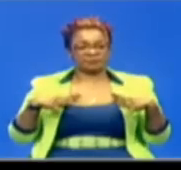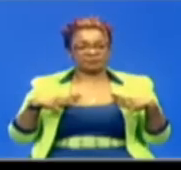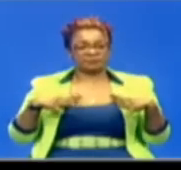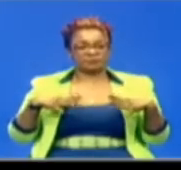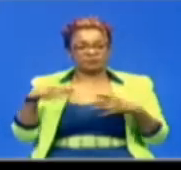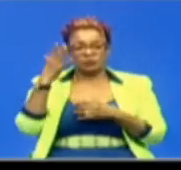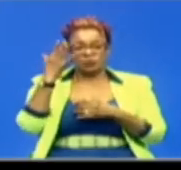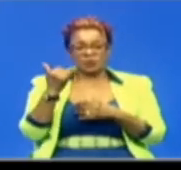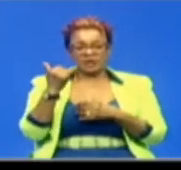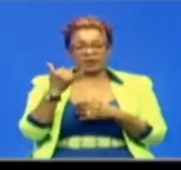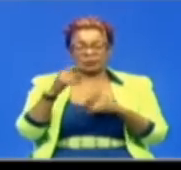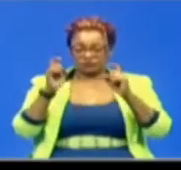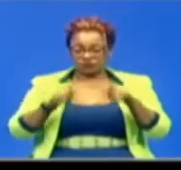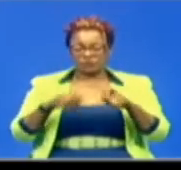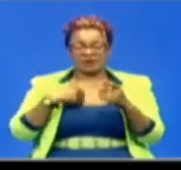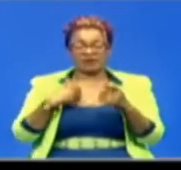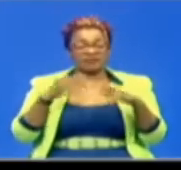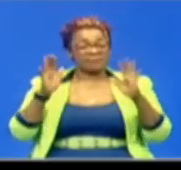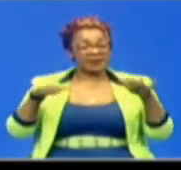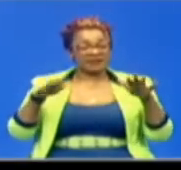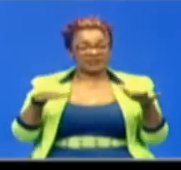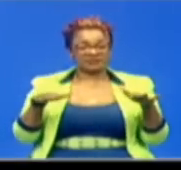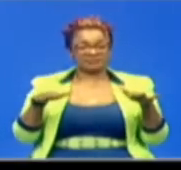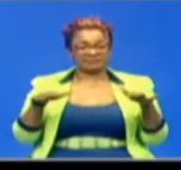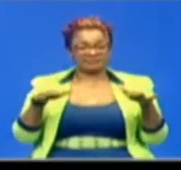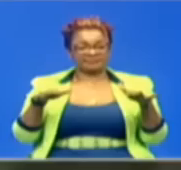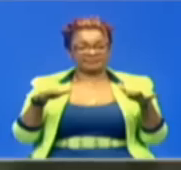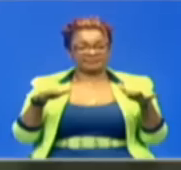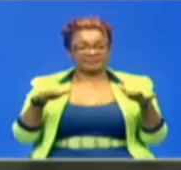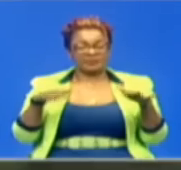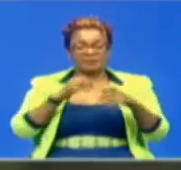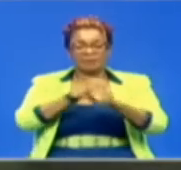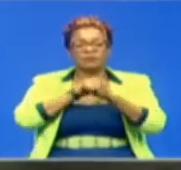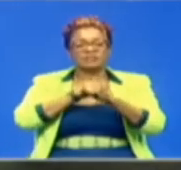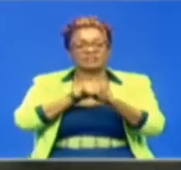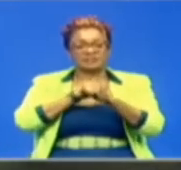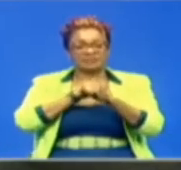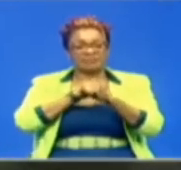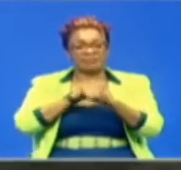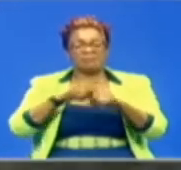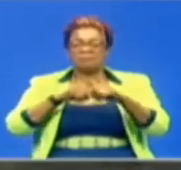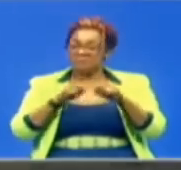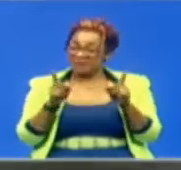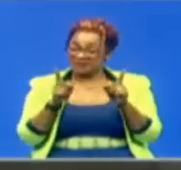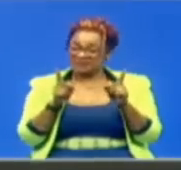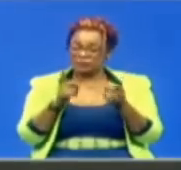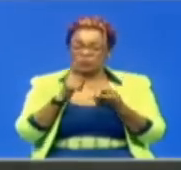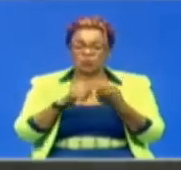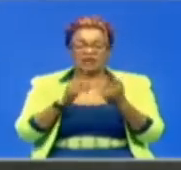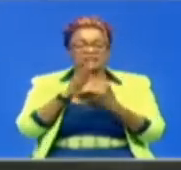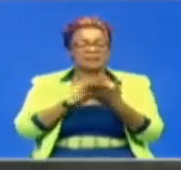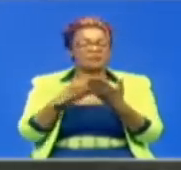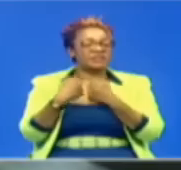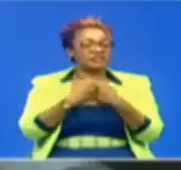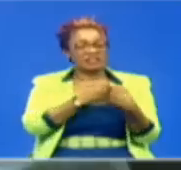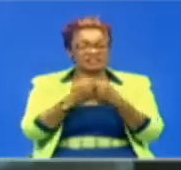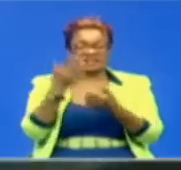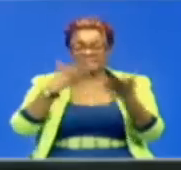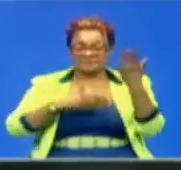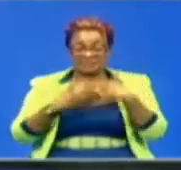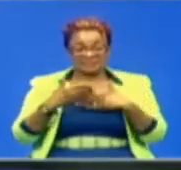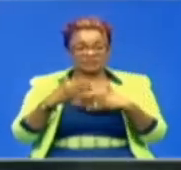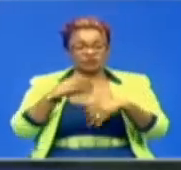we have the butterfly being protected? But what are some of the challenges they face just